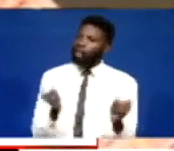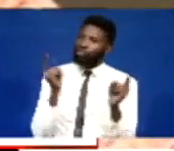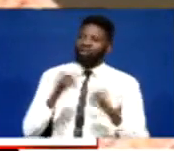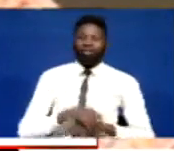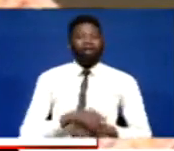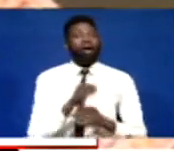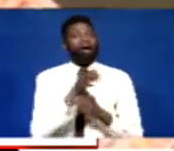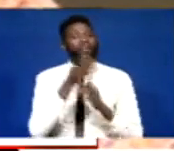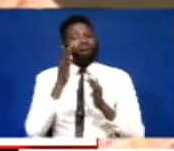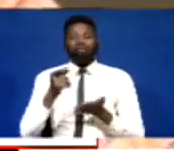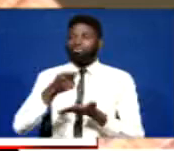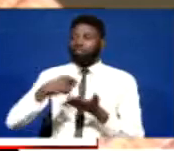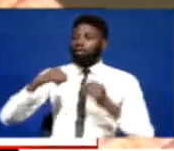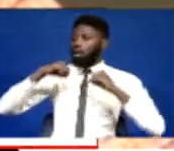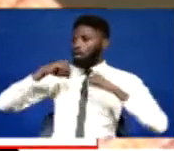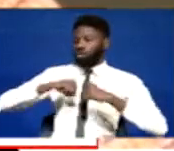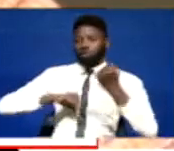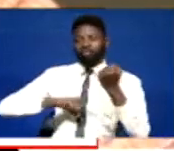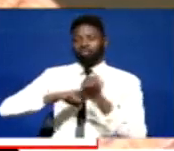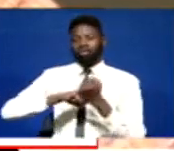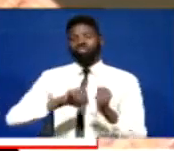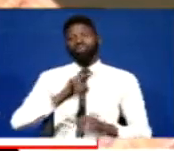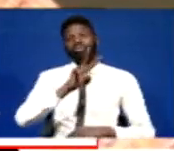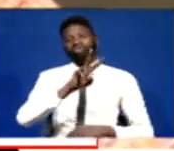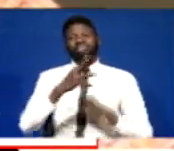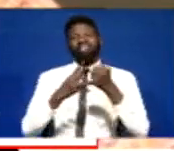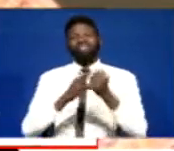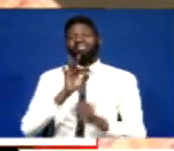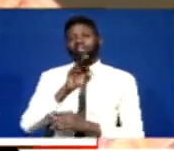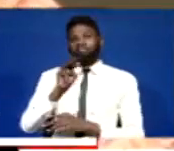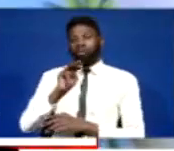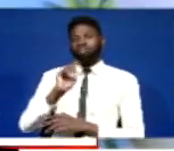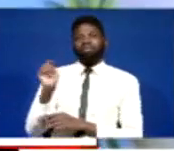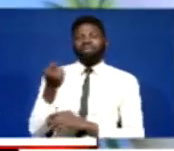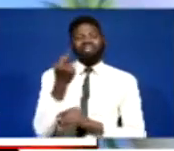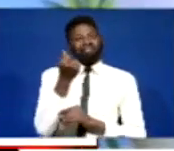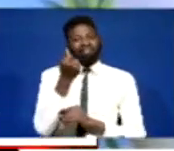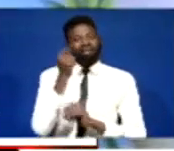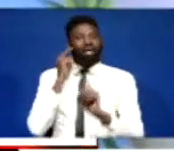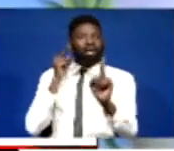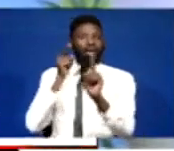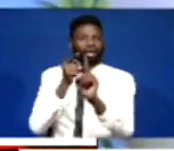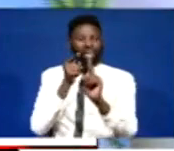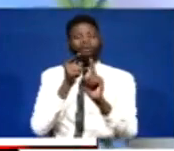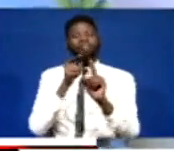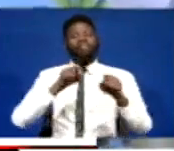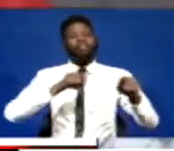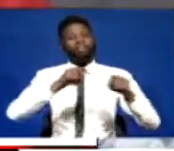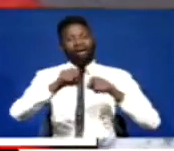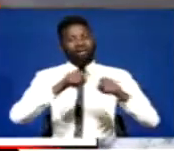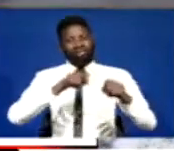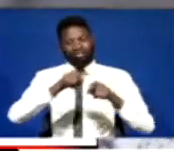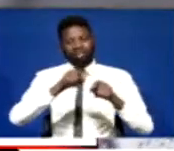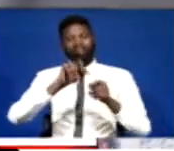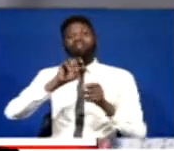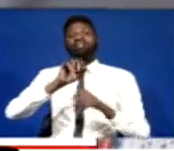the agreement of financing of 293 million Kenya shillings to the Integrated Management of Natural Resources for Resilience in